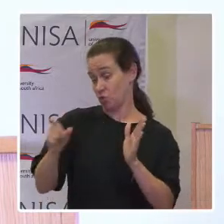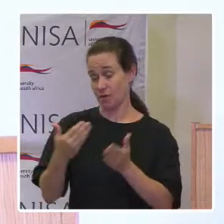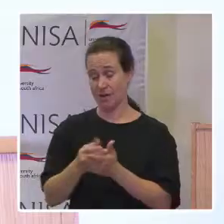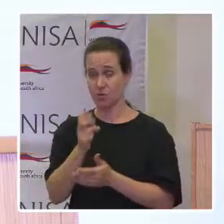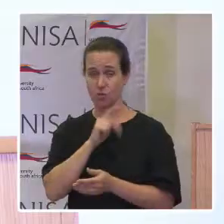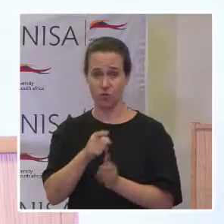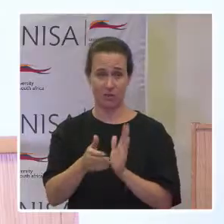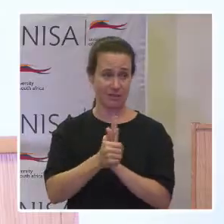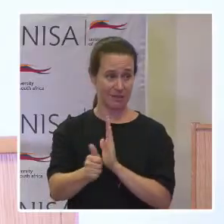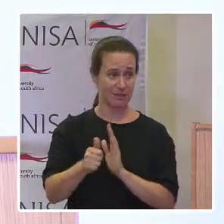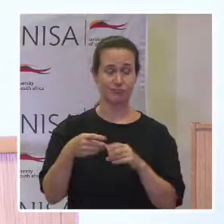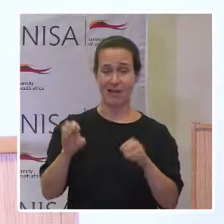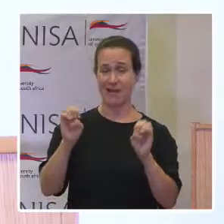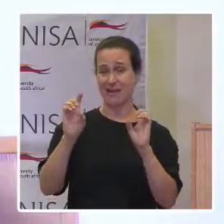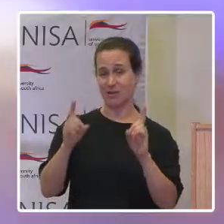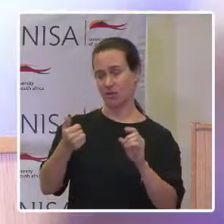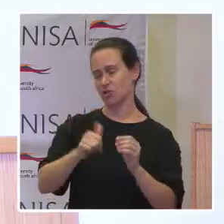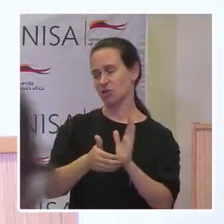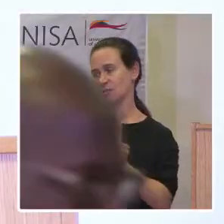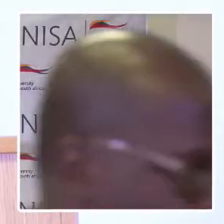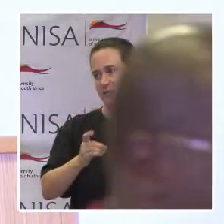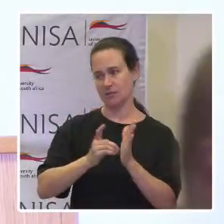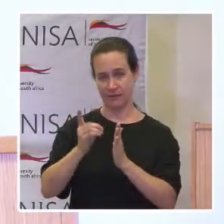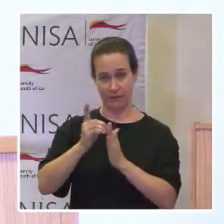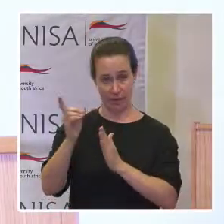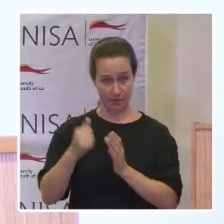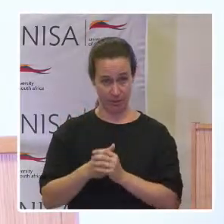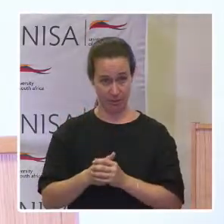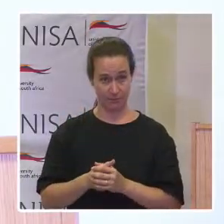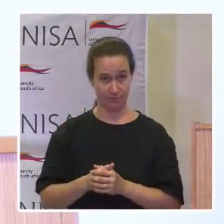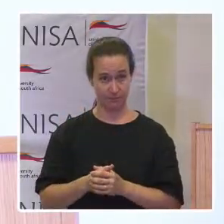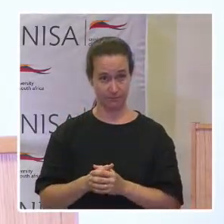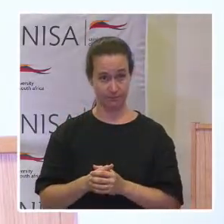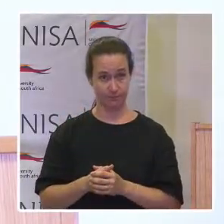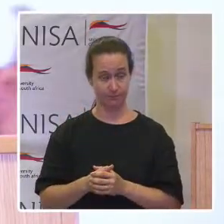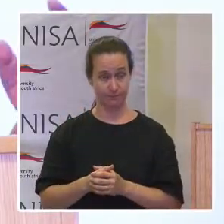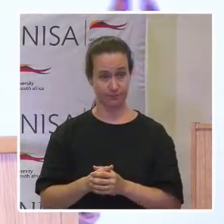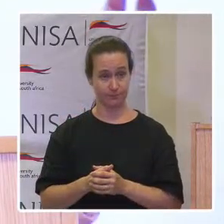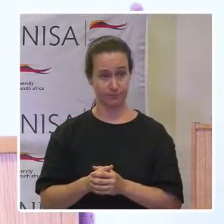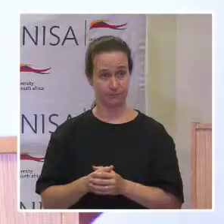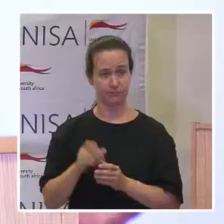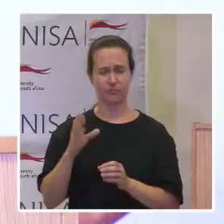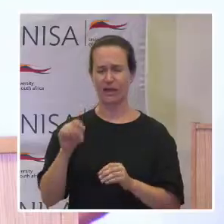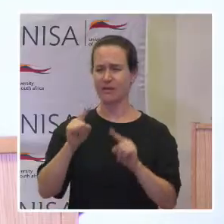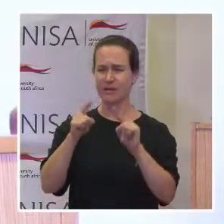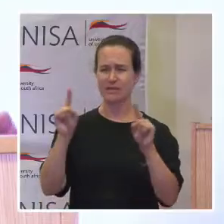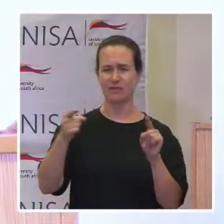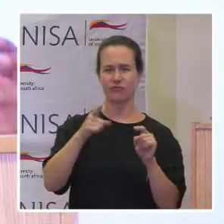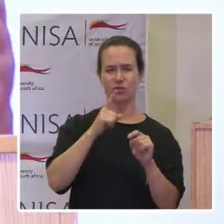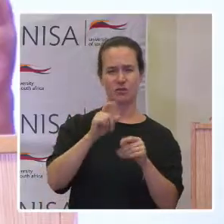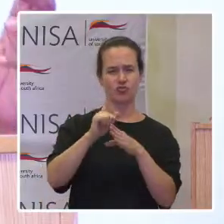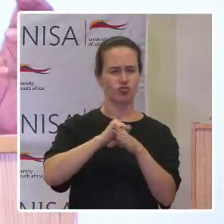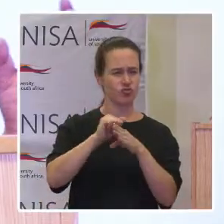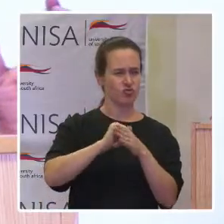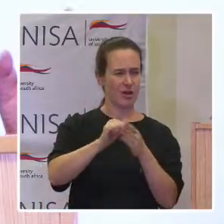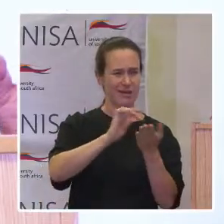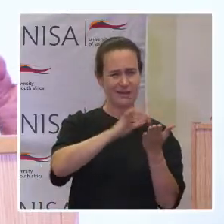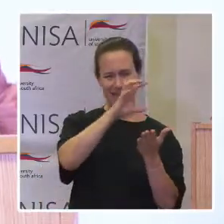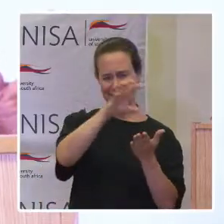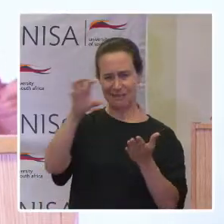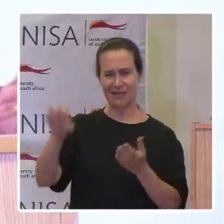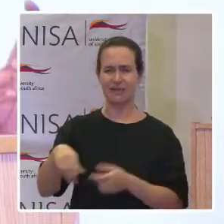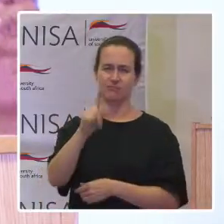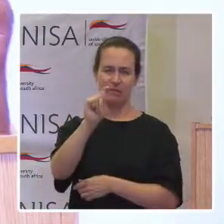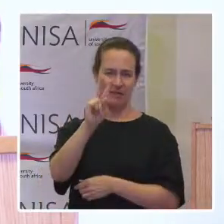on. Education and skills development. Here we are talking about what? All these training centers and the TVET